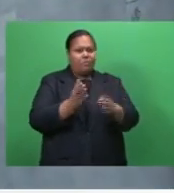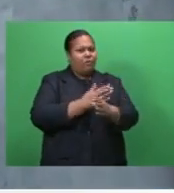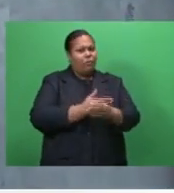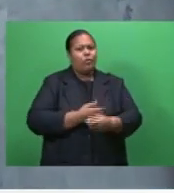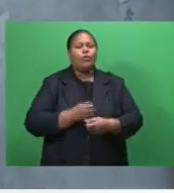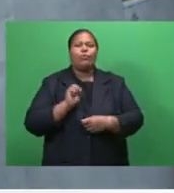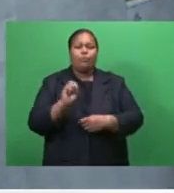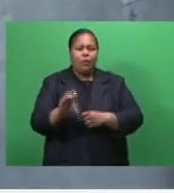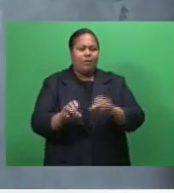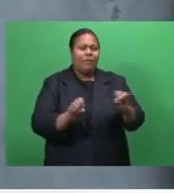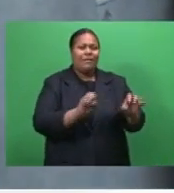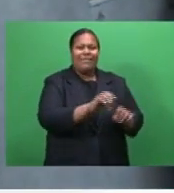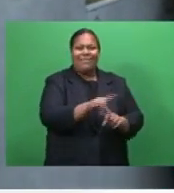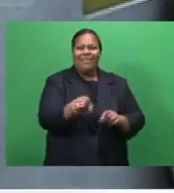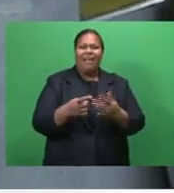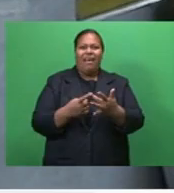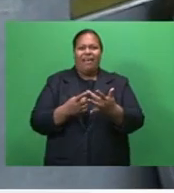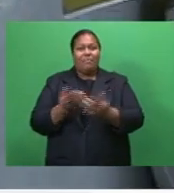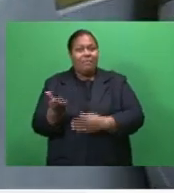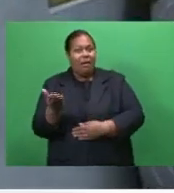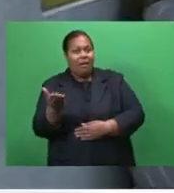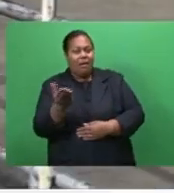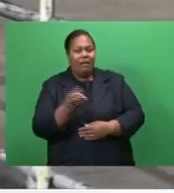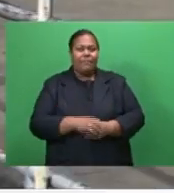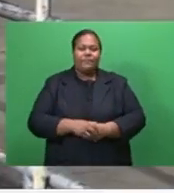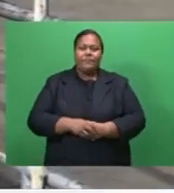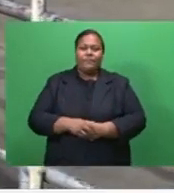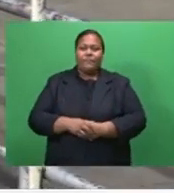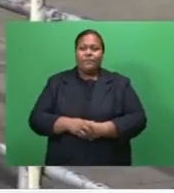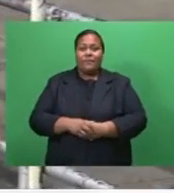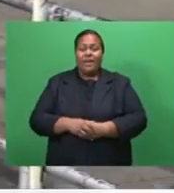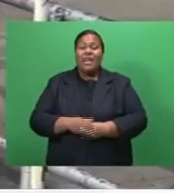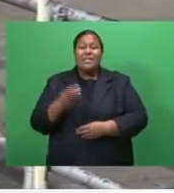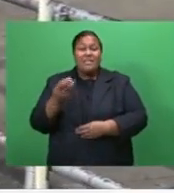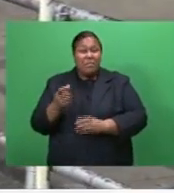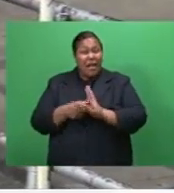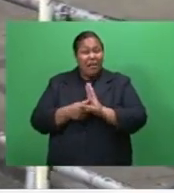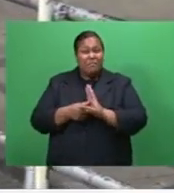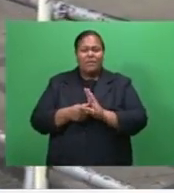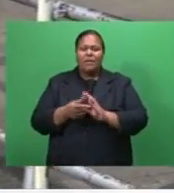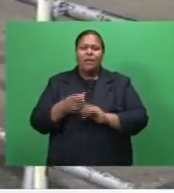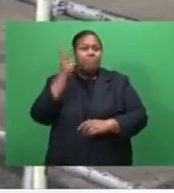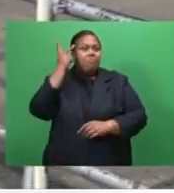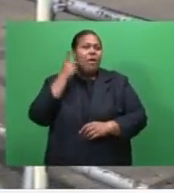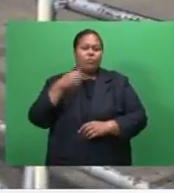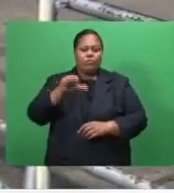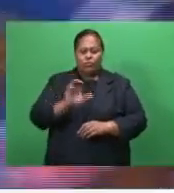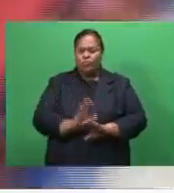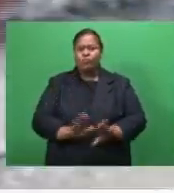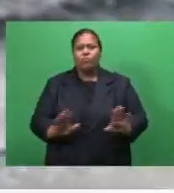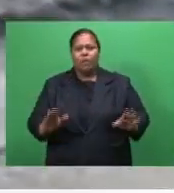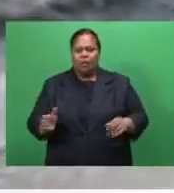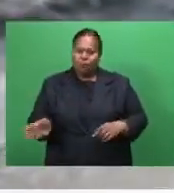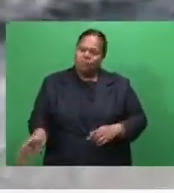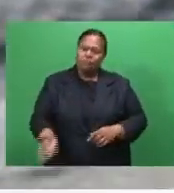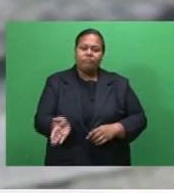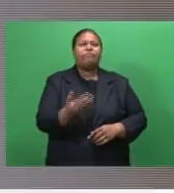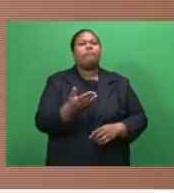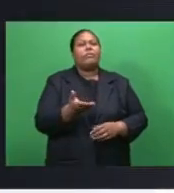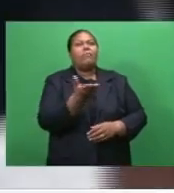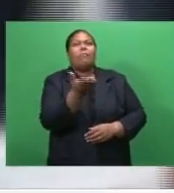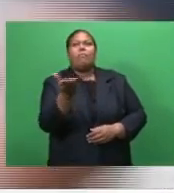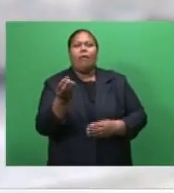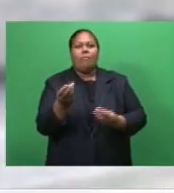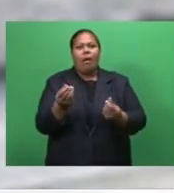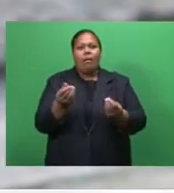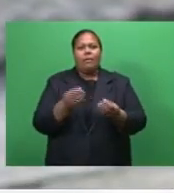beggar. Fatiaki says in some instances, children are used by parents to beg for money, and this is illegal.